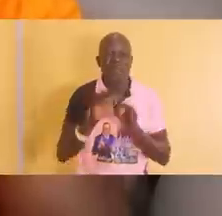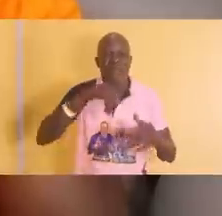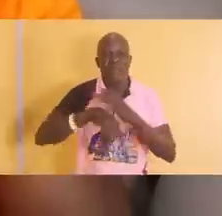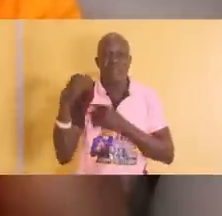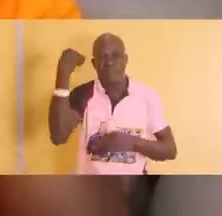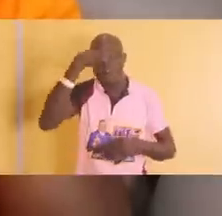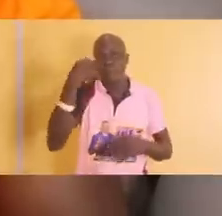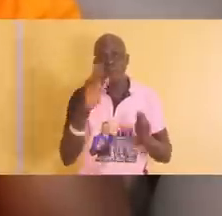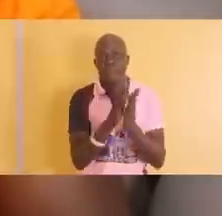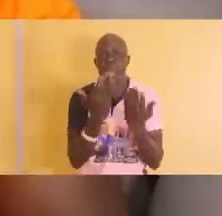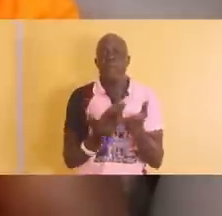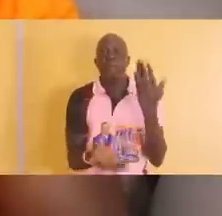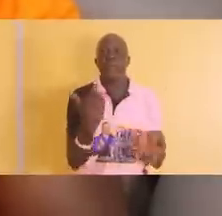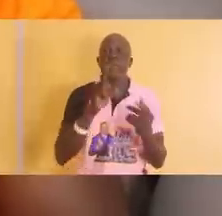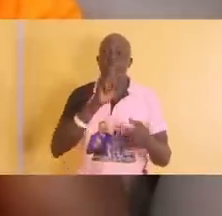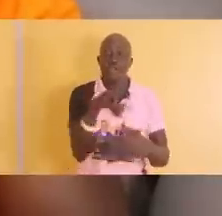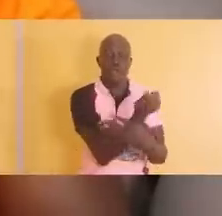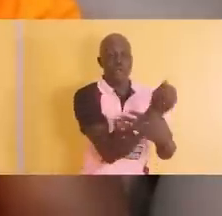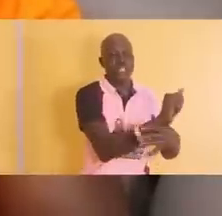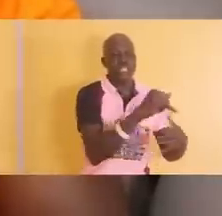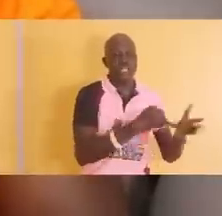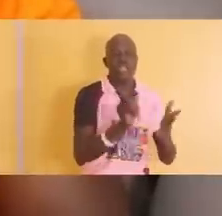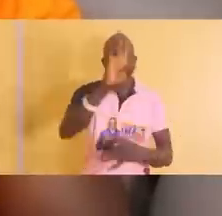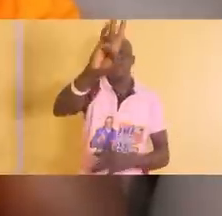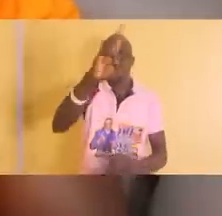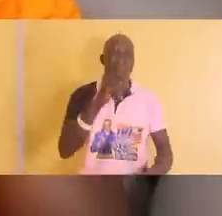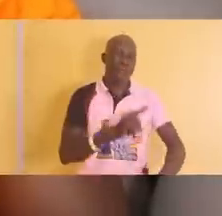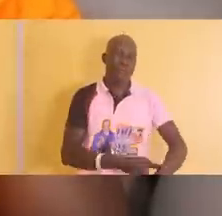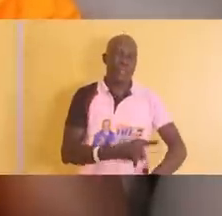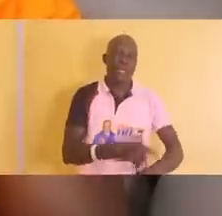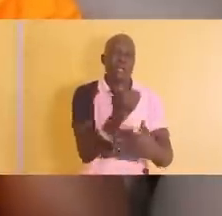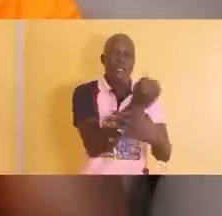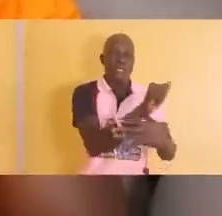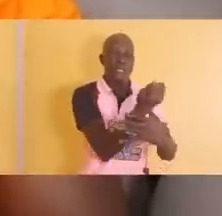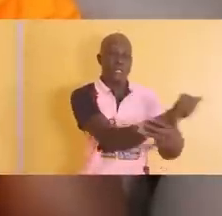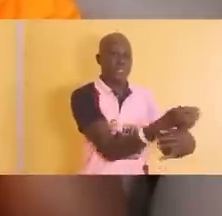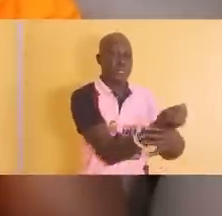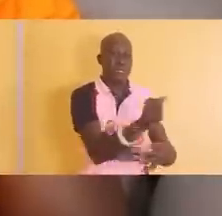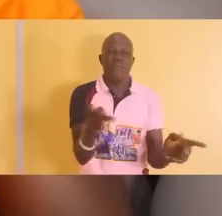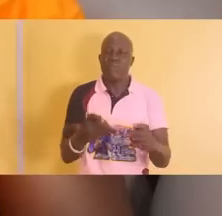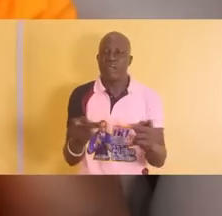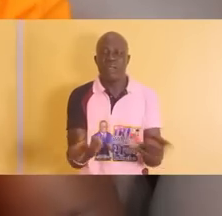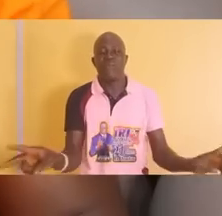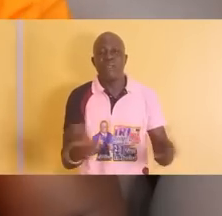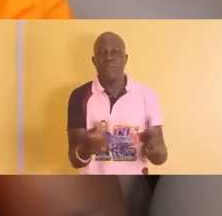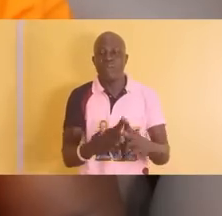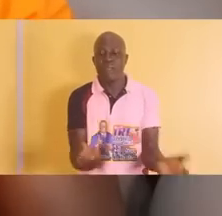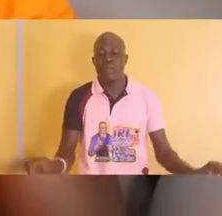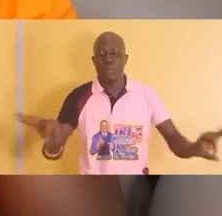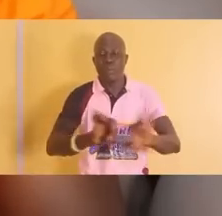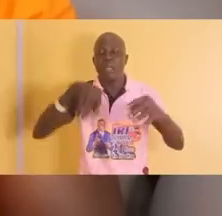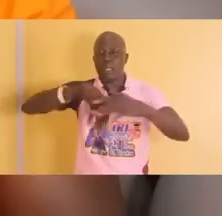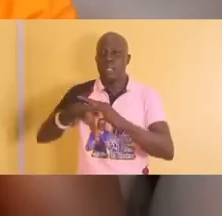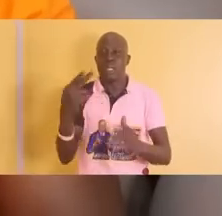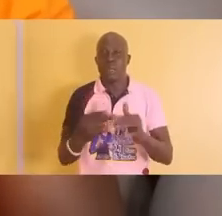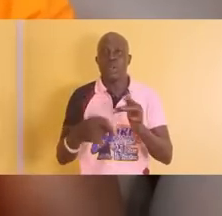Facebook. Even on Facebook. Make sure you share. Be that you share. Ben, if I may get it. 7 times. It's very important. In the name